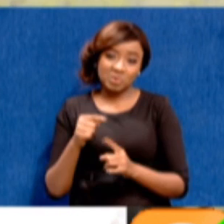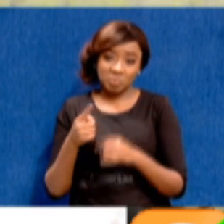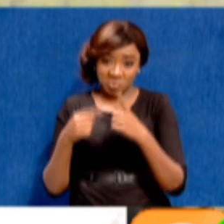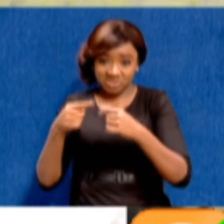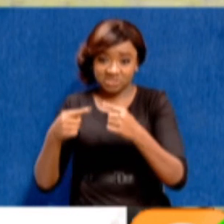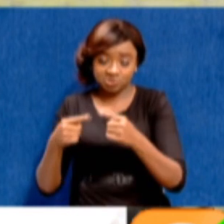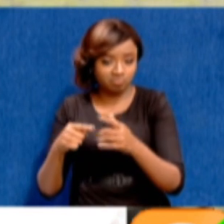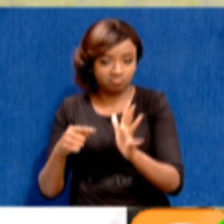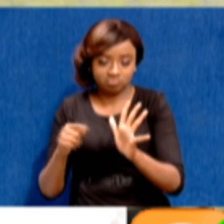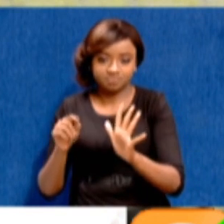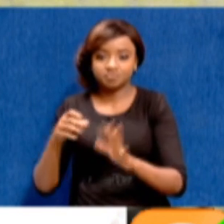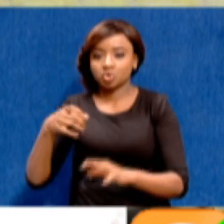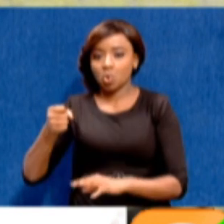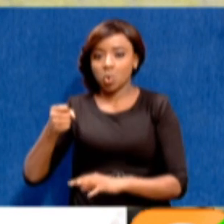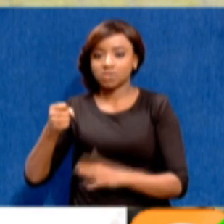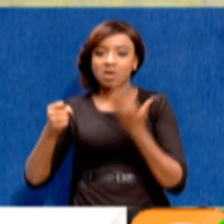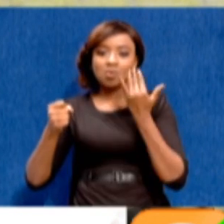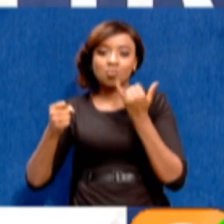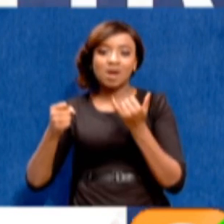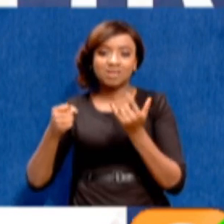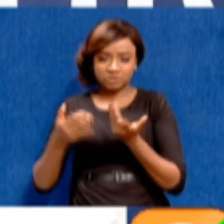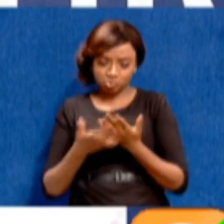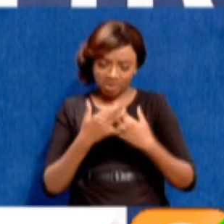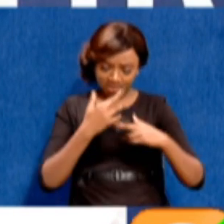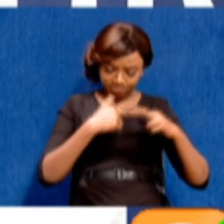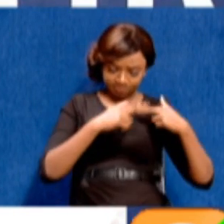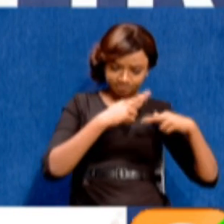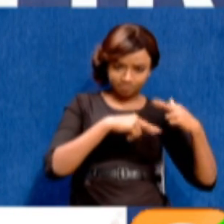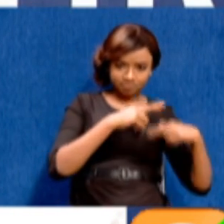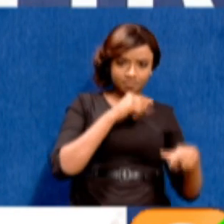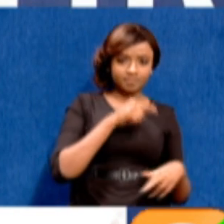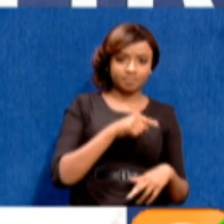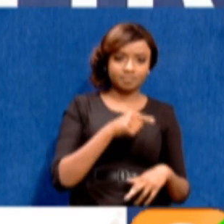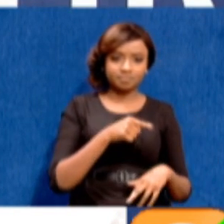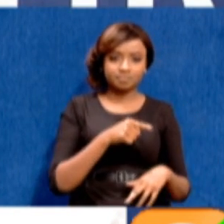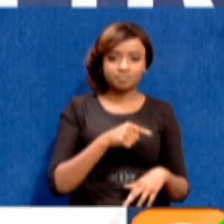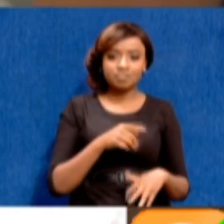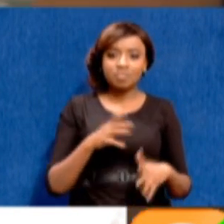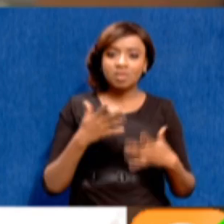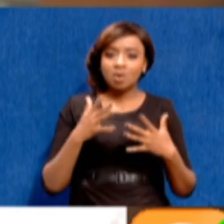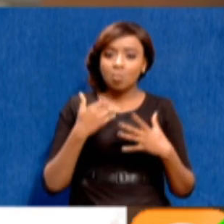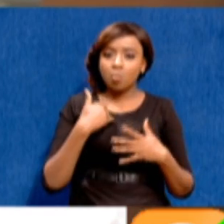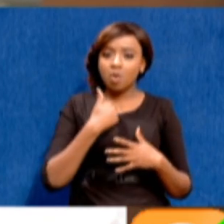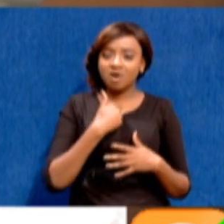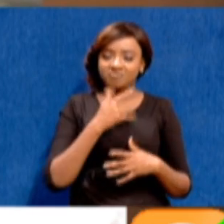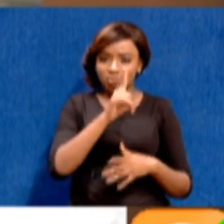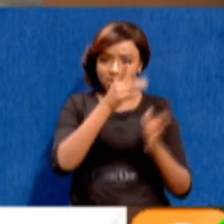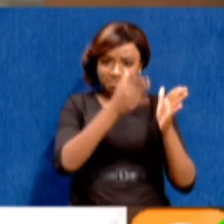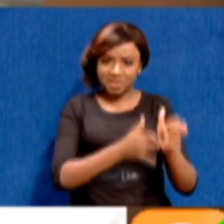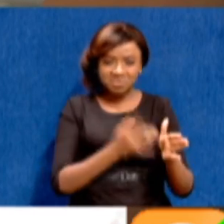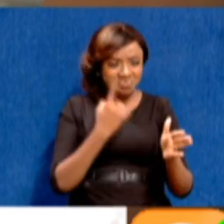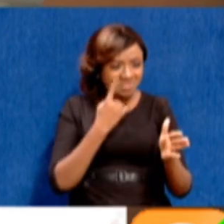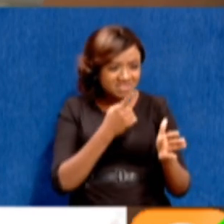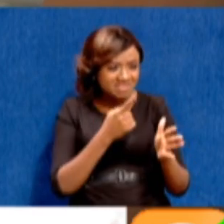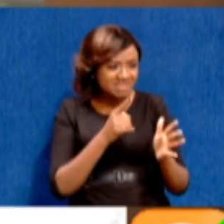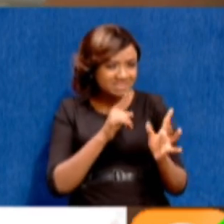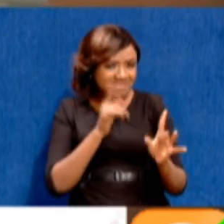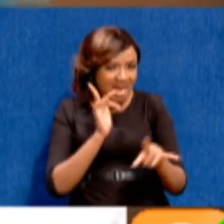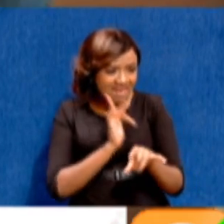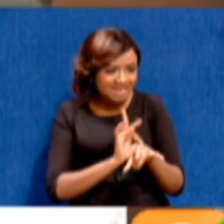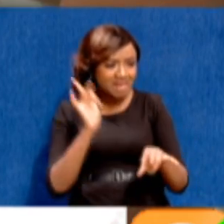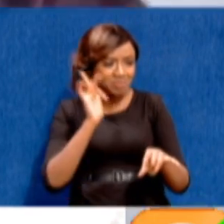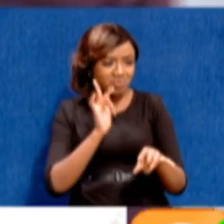hold for what was called a safety review after participants showed a suspected serious adverse